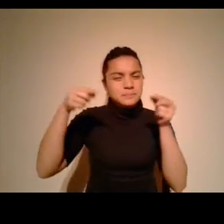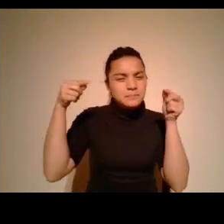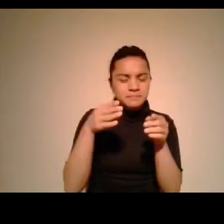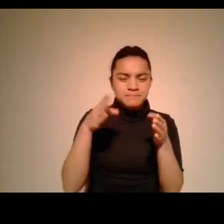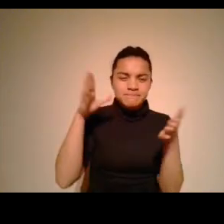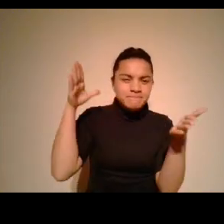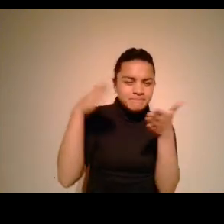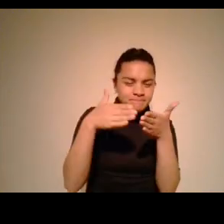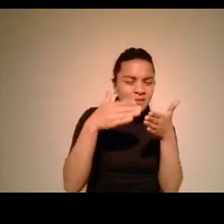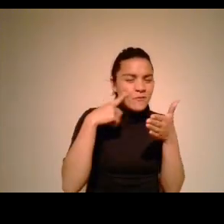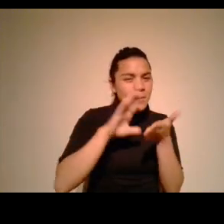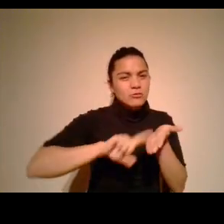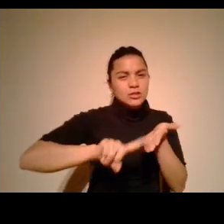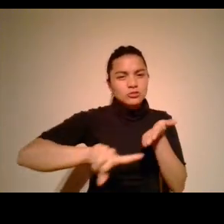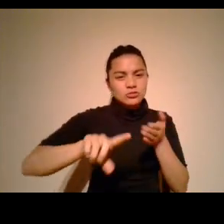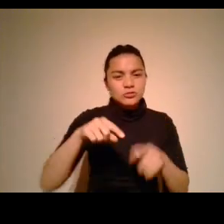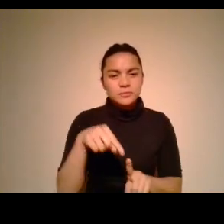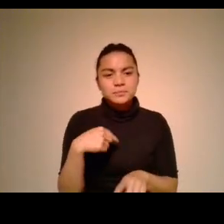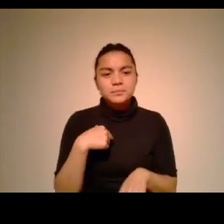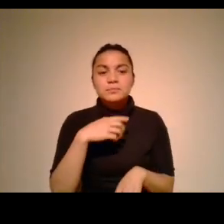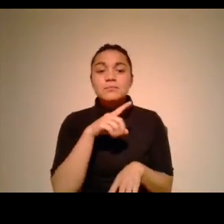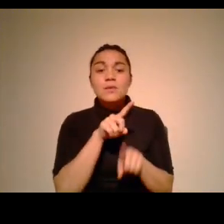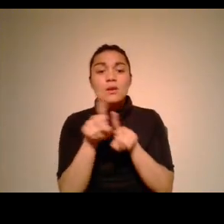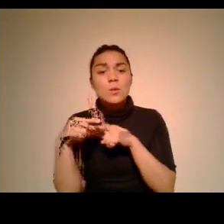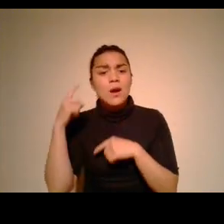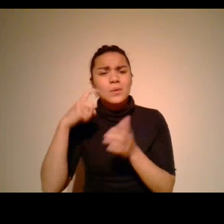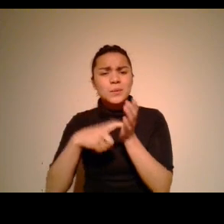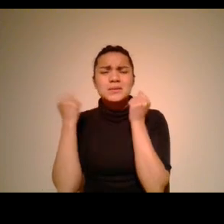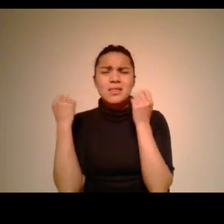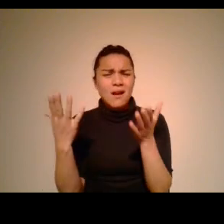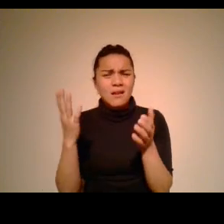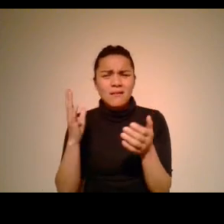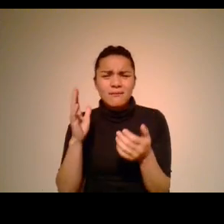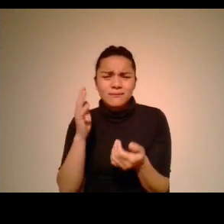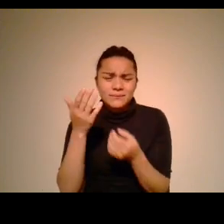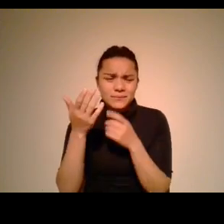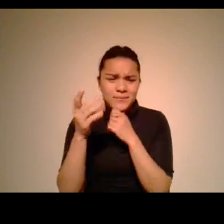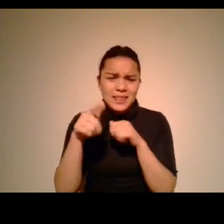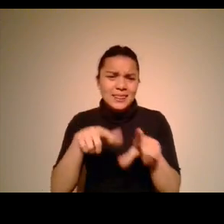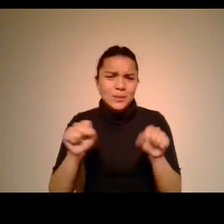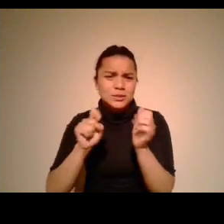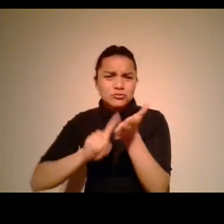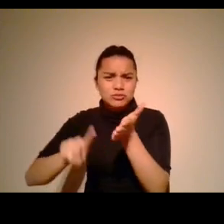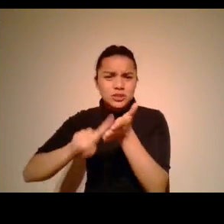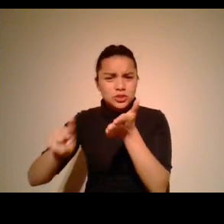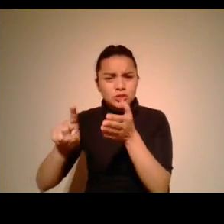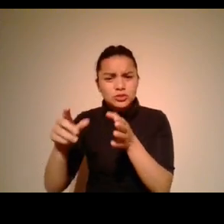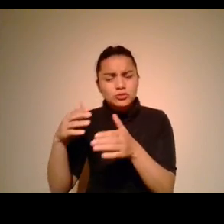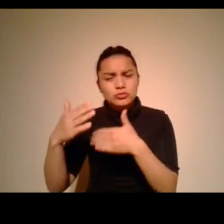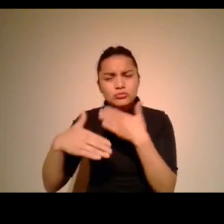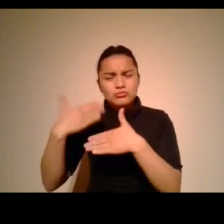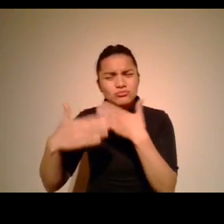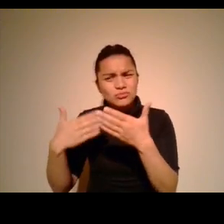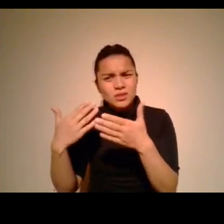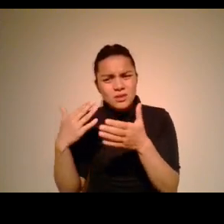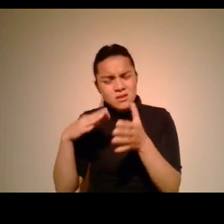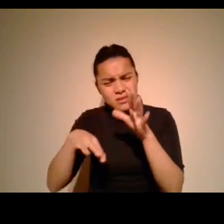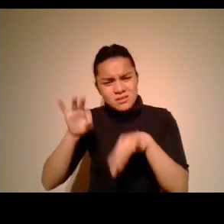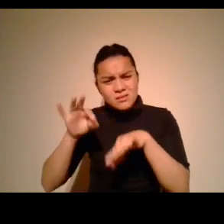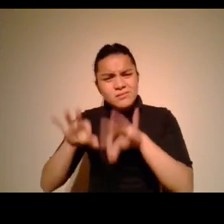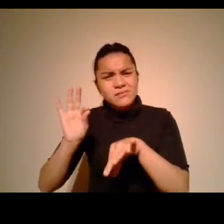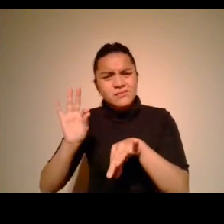that's informed a lot of my research is encountering a lot of linguistics research, and this is getting better as we go, but linguistics research that